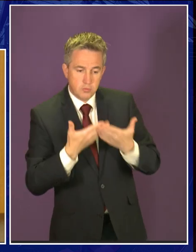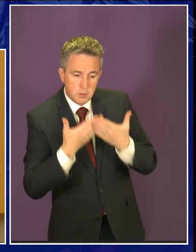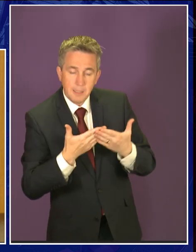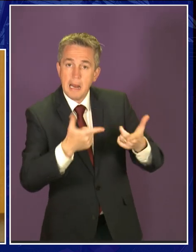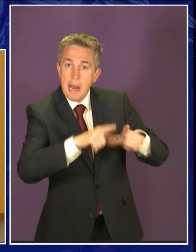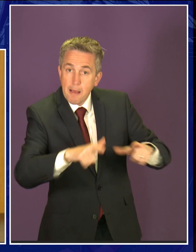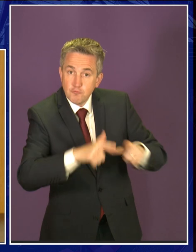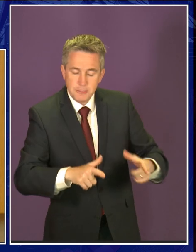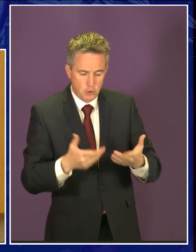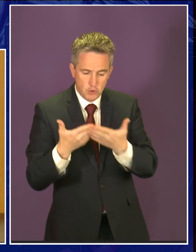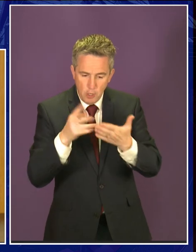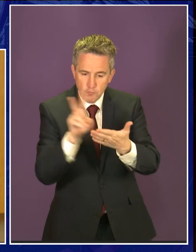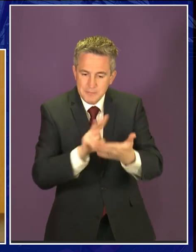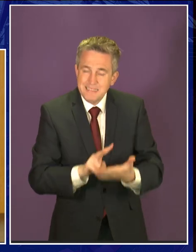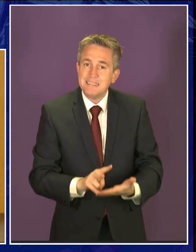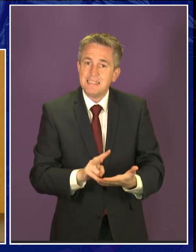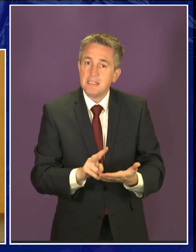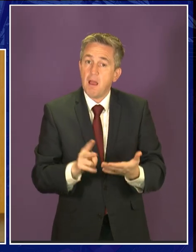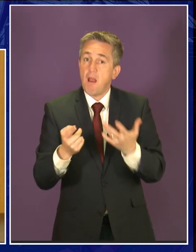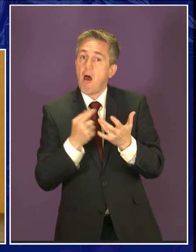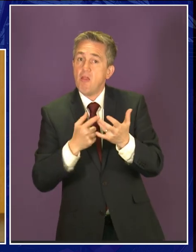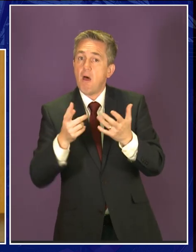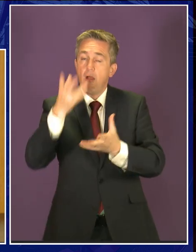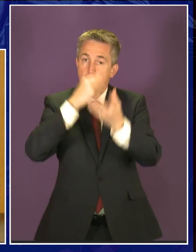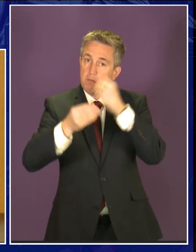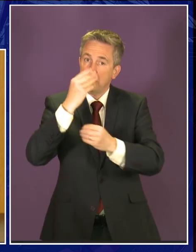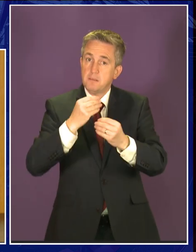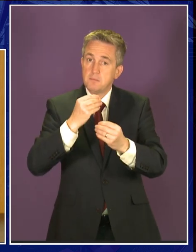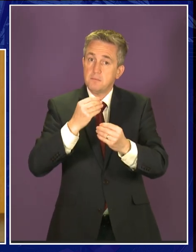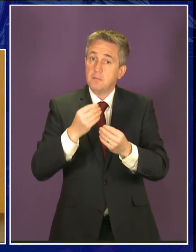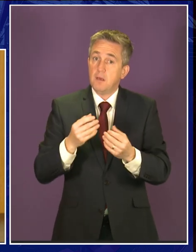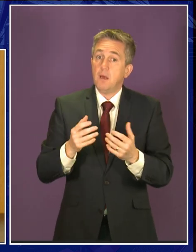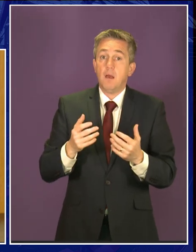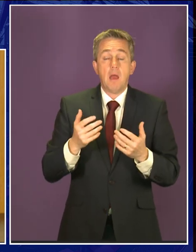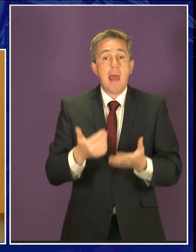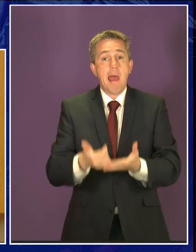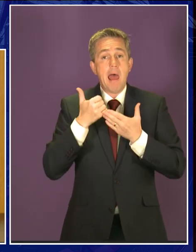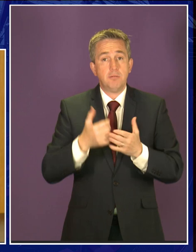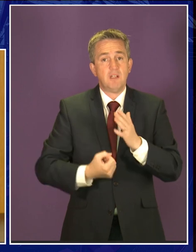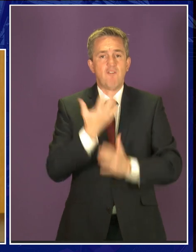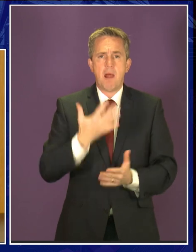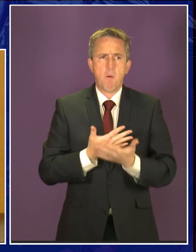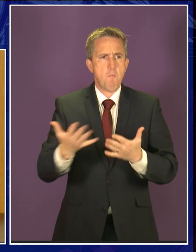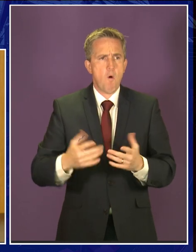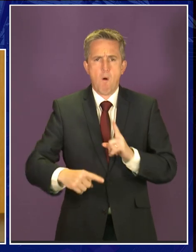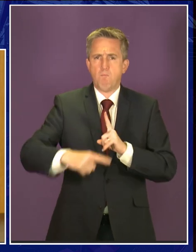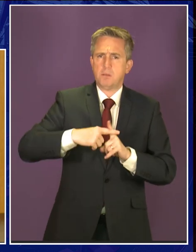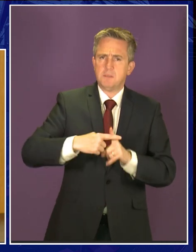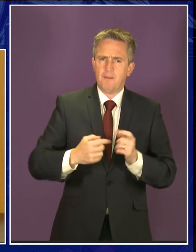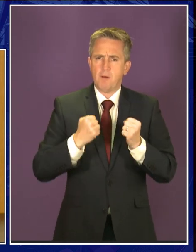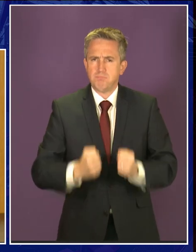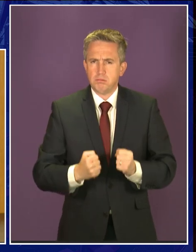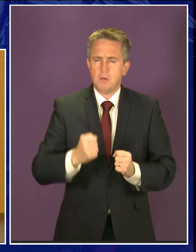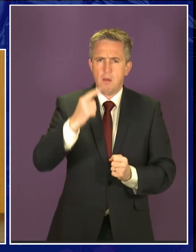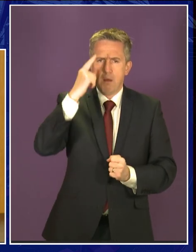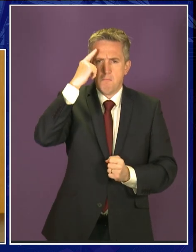readiness, and general intellectual development. We have evidence that it can foster a positive attitude and mindset and ensures that